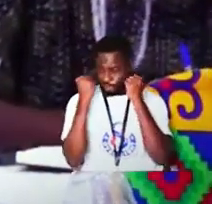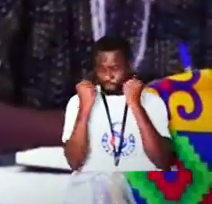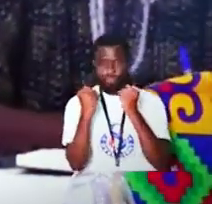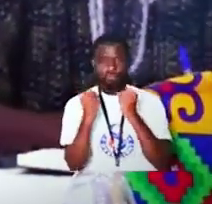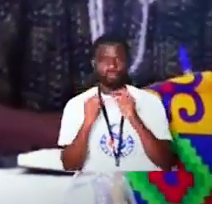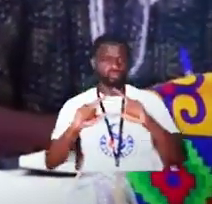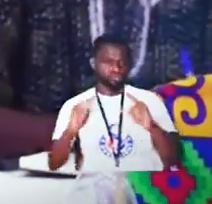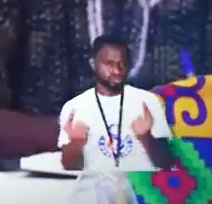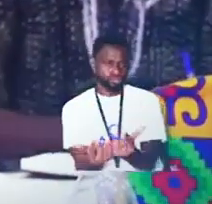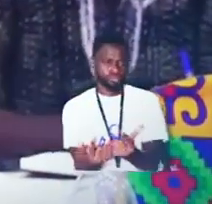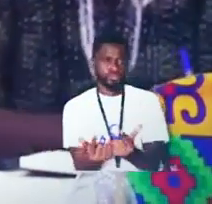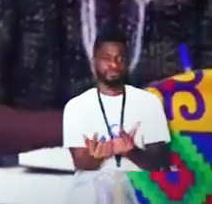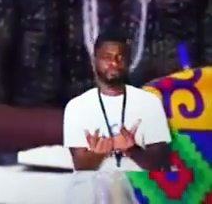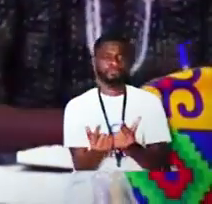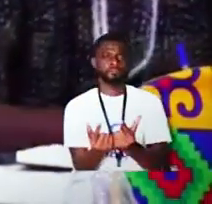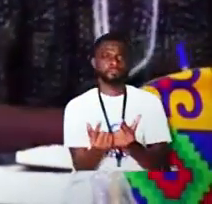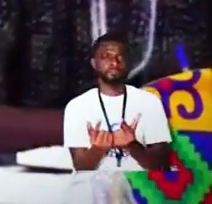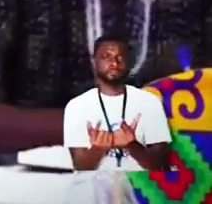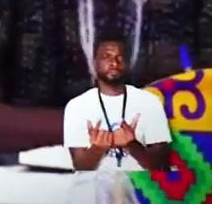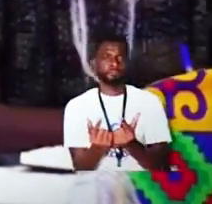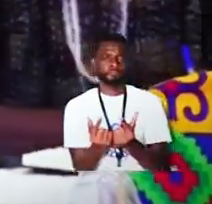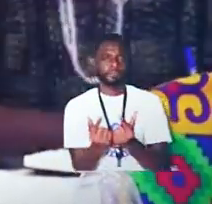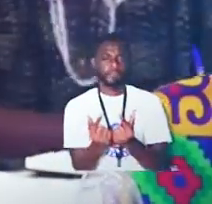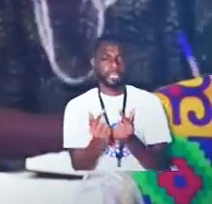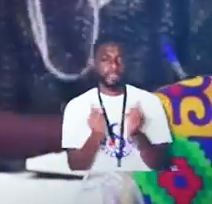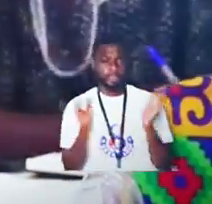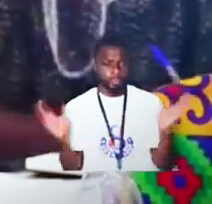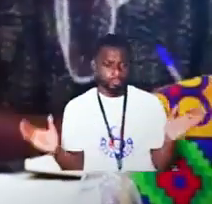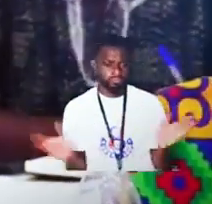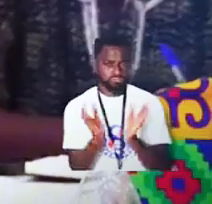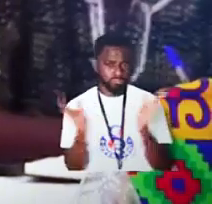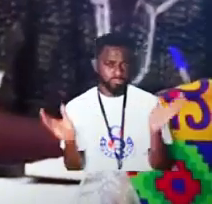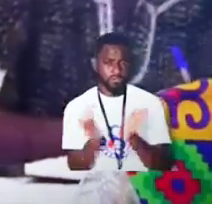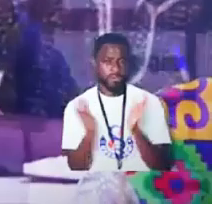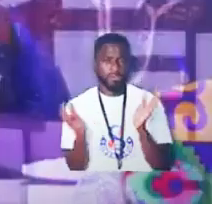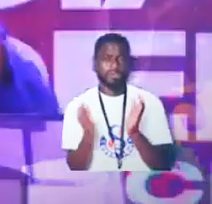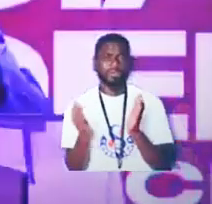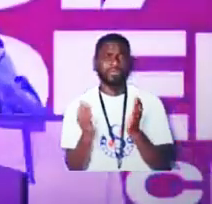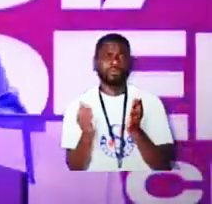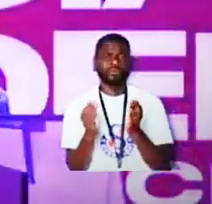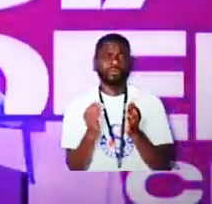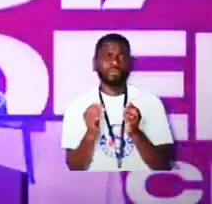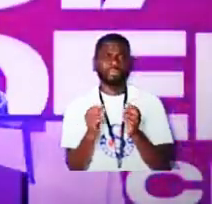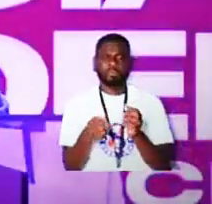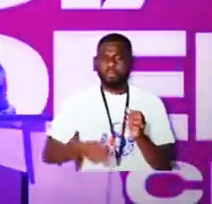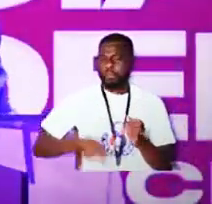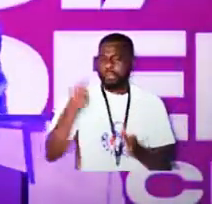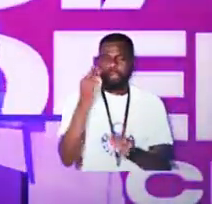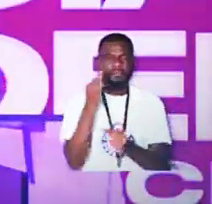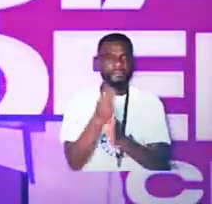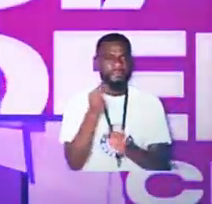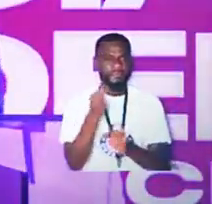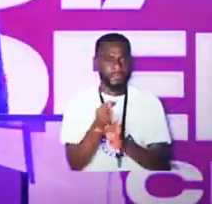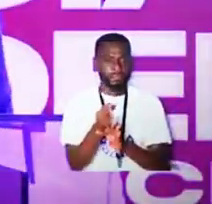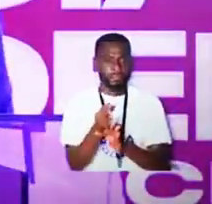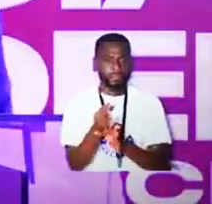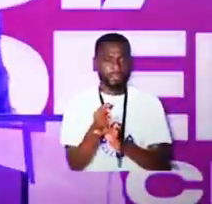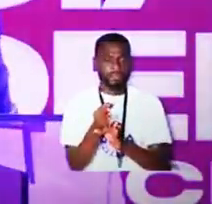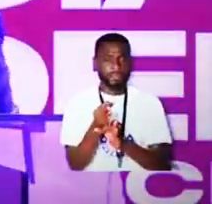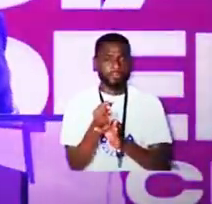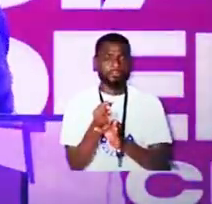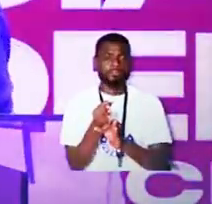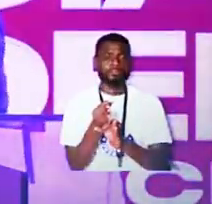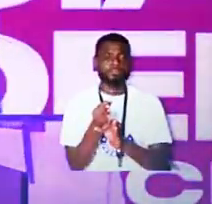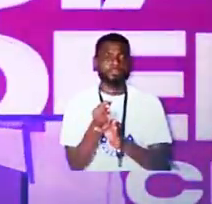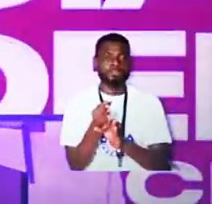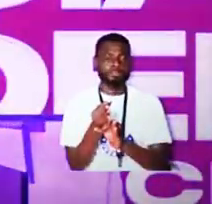those of us here, fired by an unquenchable faith in their mission to be